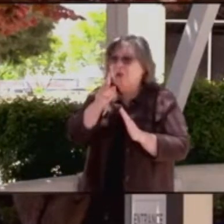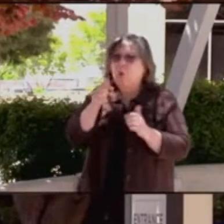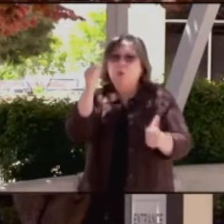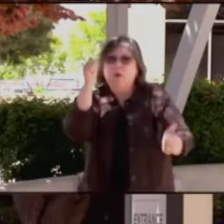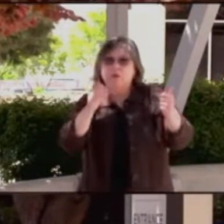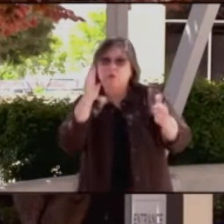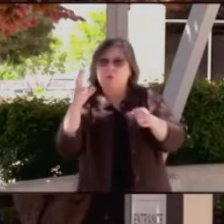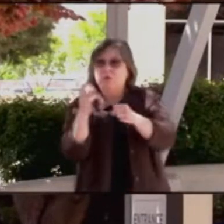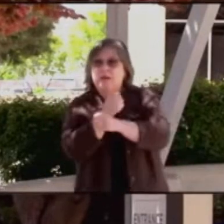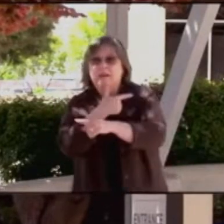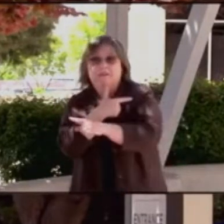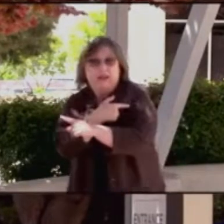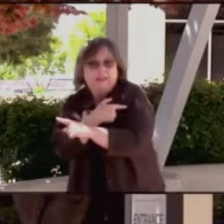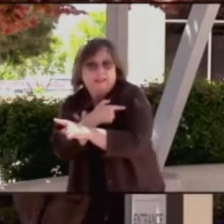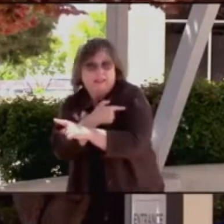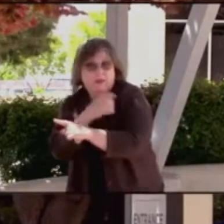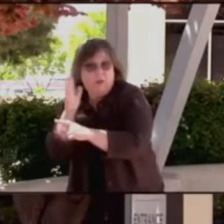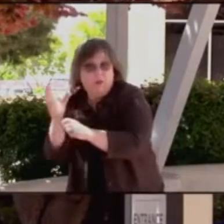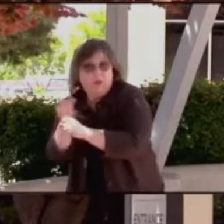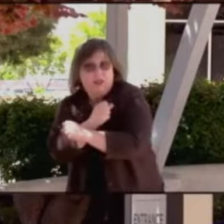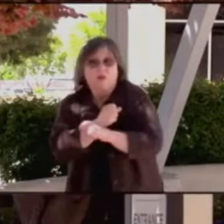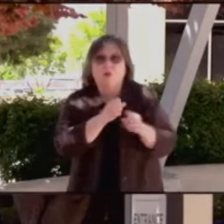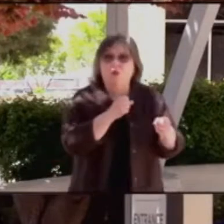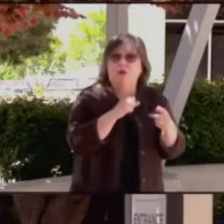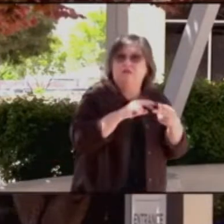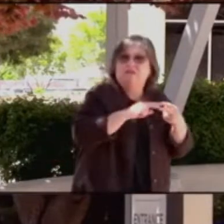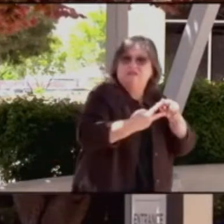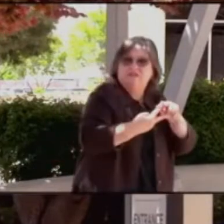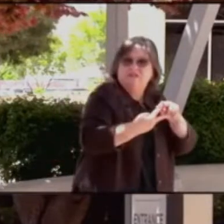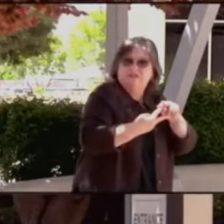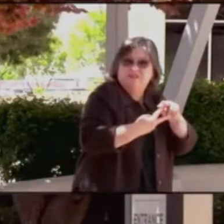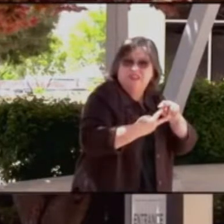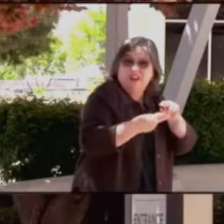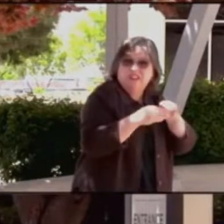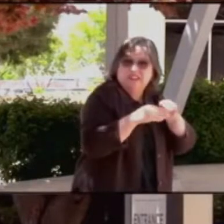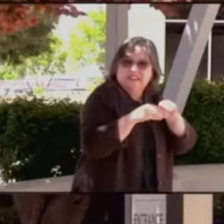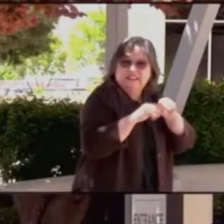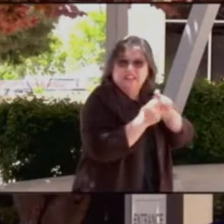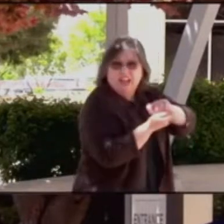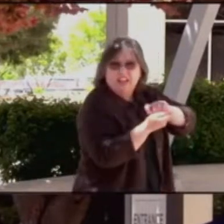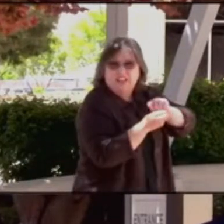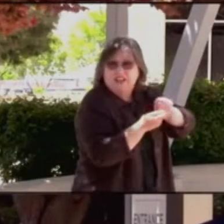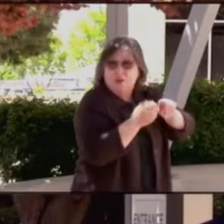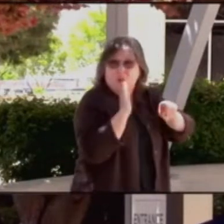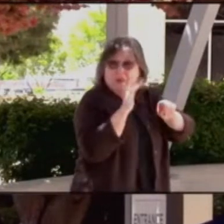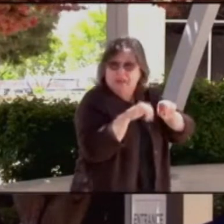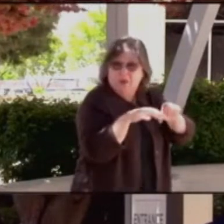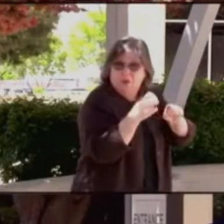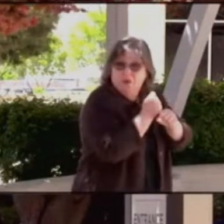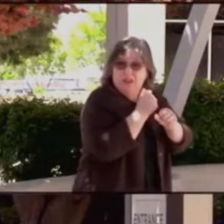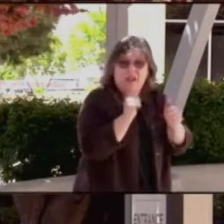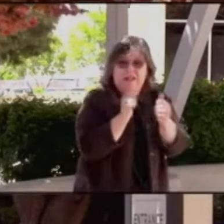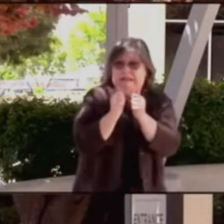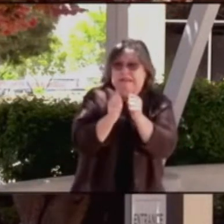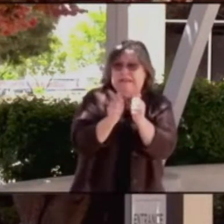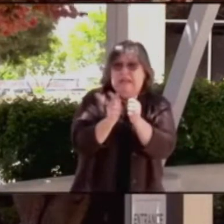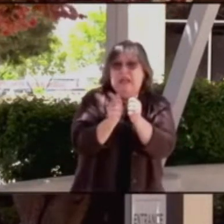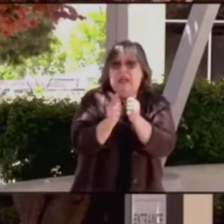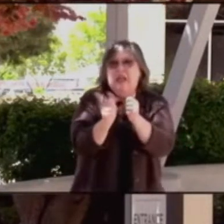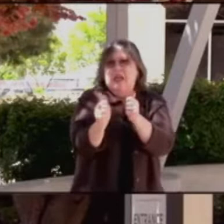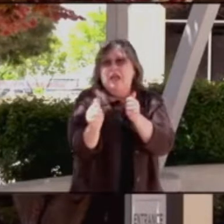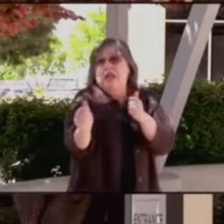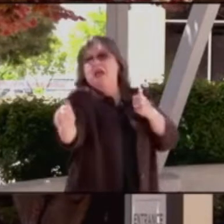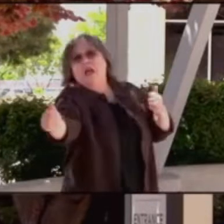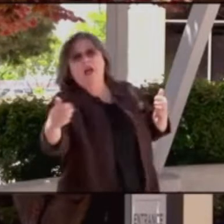win. And I think that Team Vaccine is in the lead, holding the lead, and will win. But